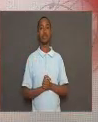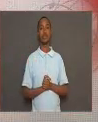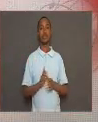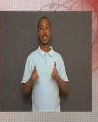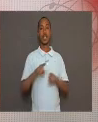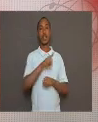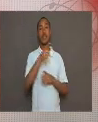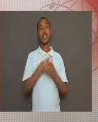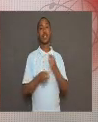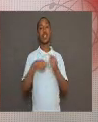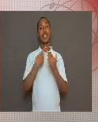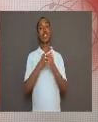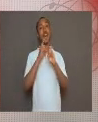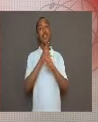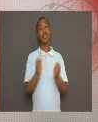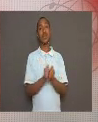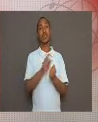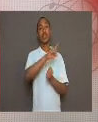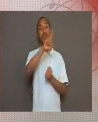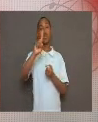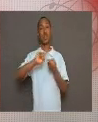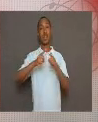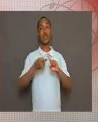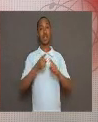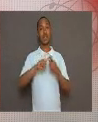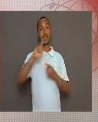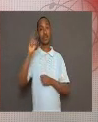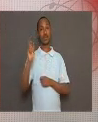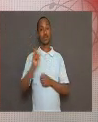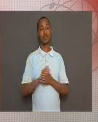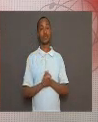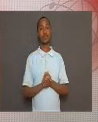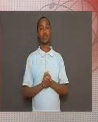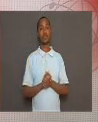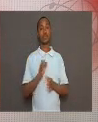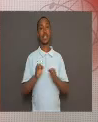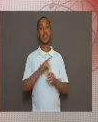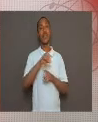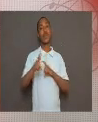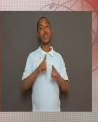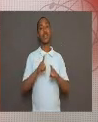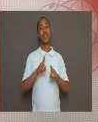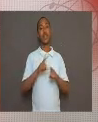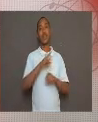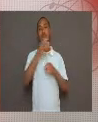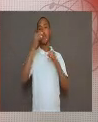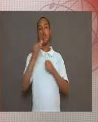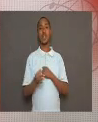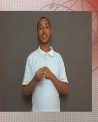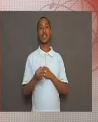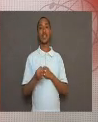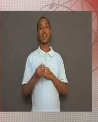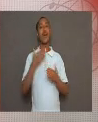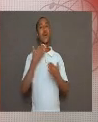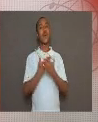Did you discuss these answers with your classmates? If you did, then you must have been